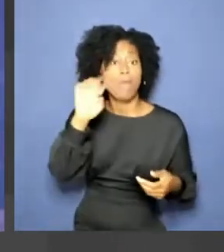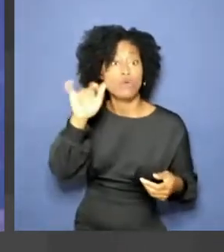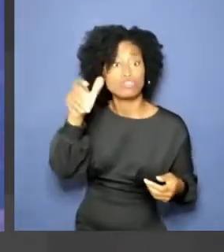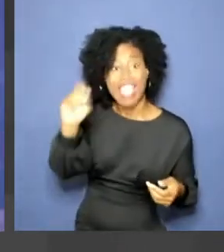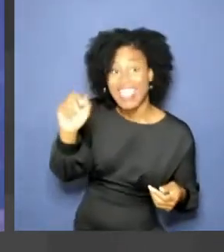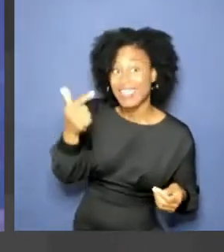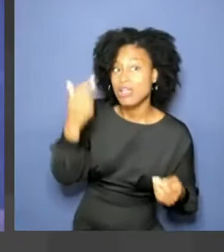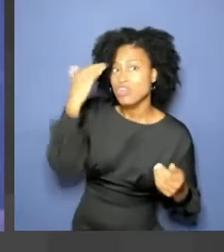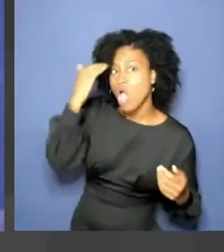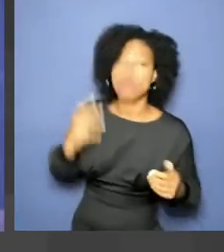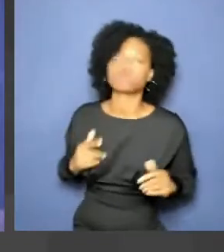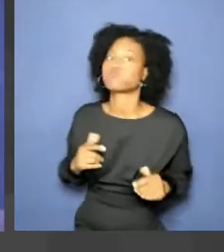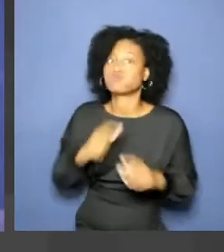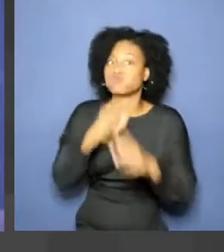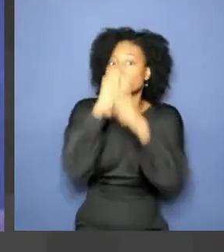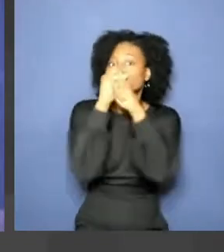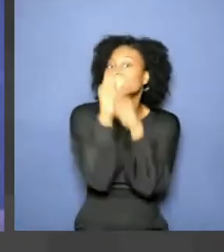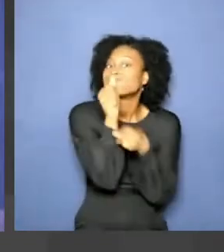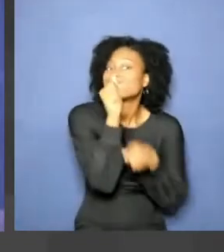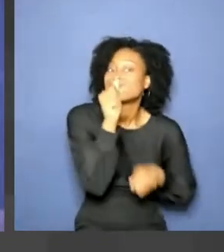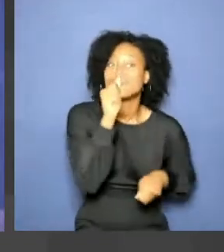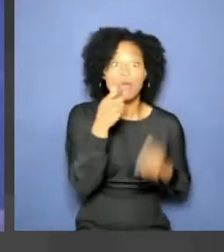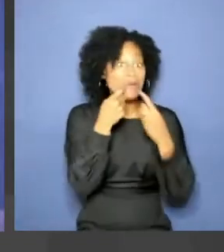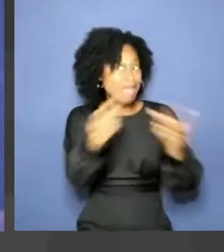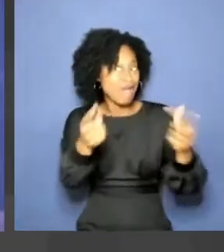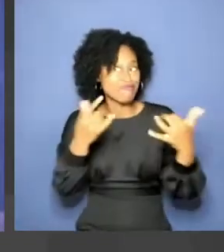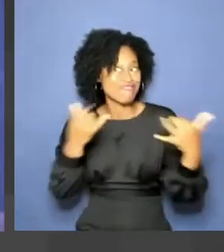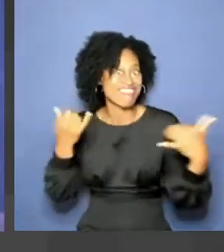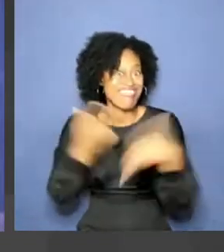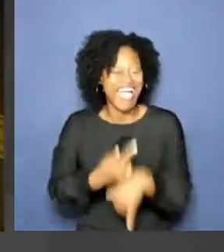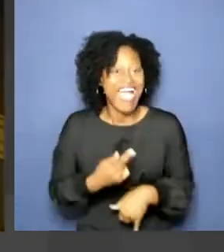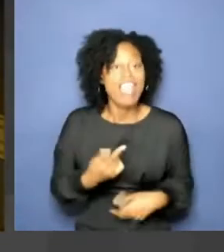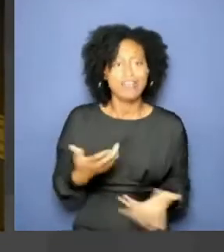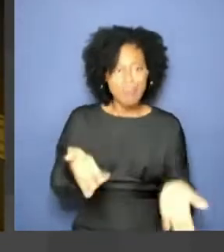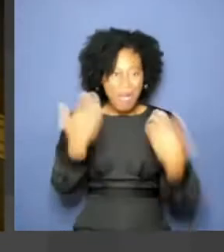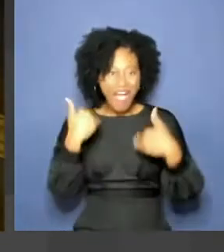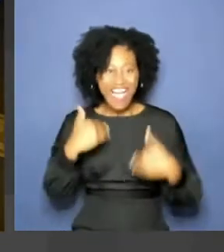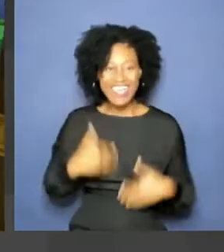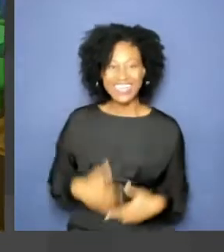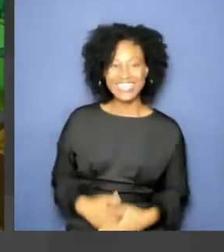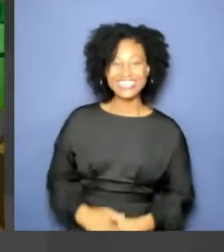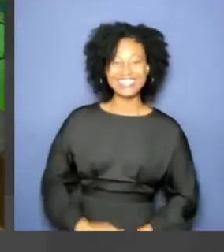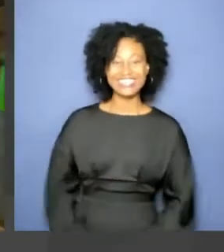secrets, until we tell you all of them today. So let's do it.